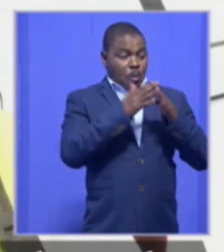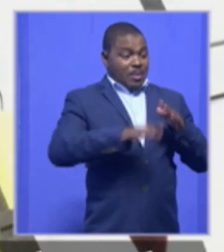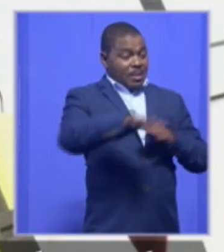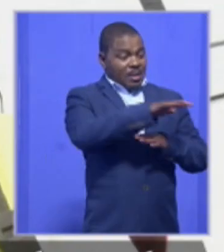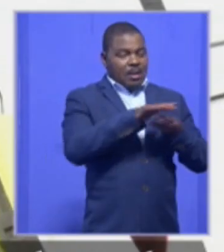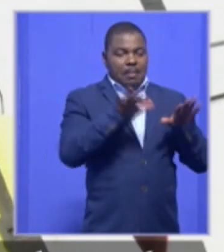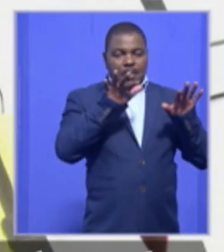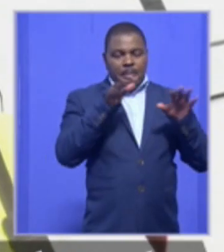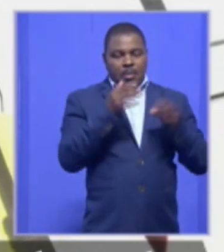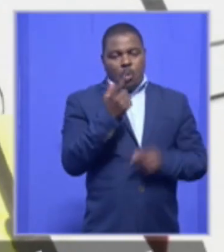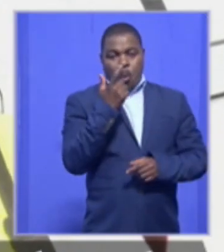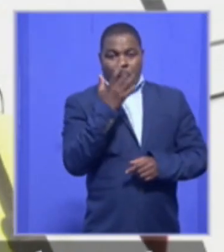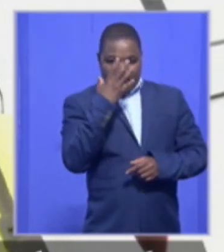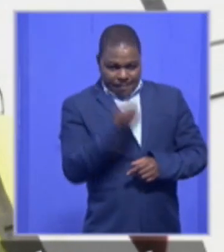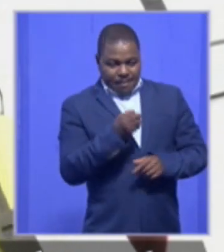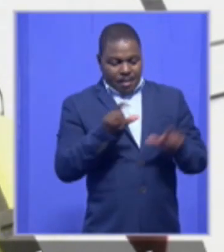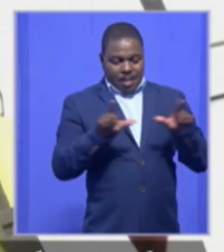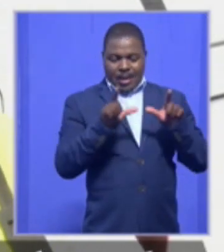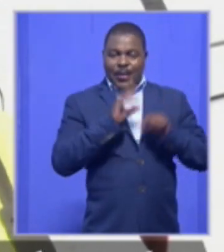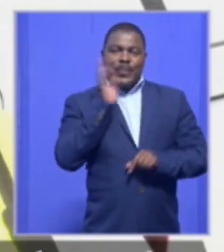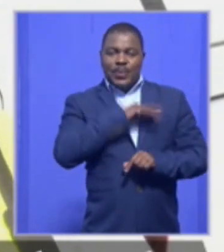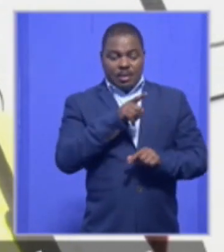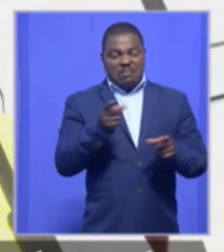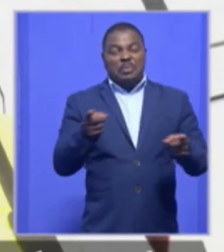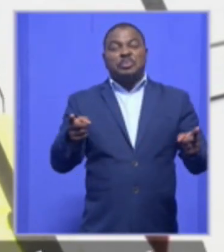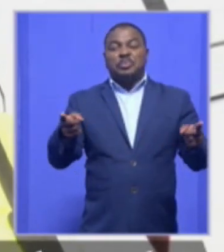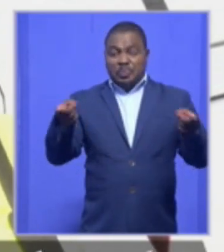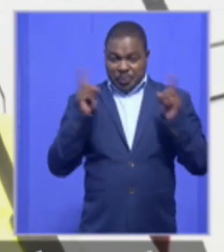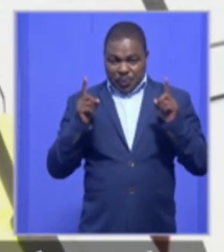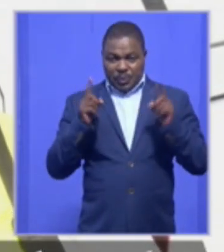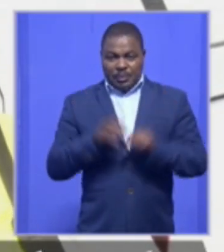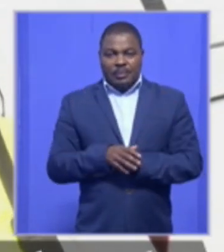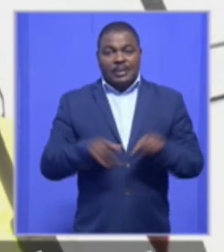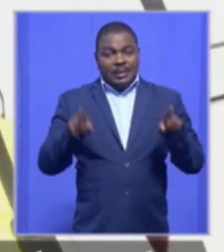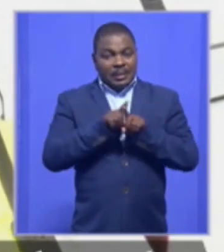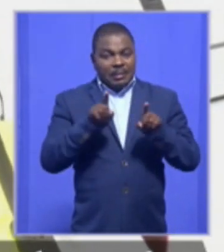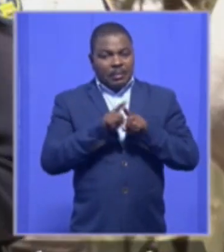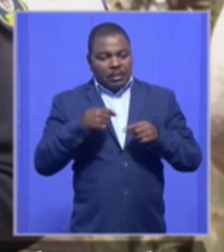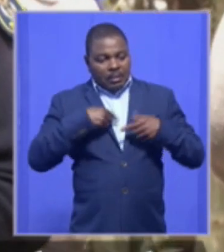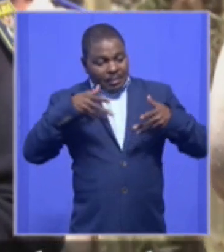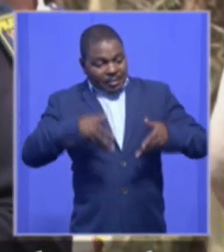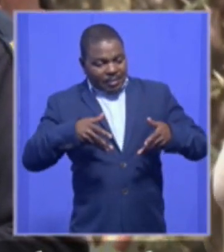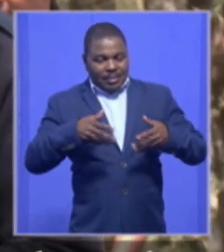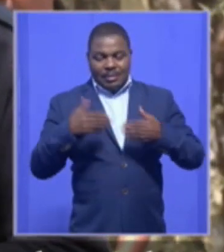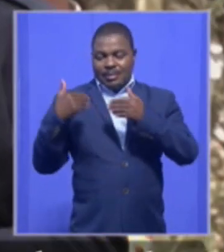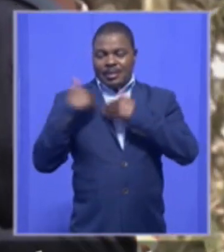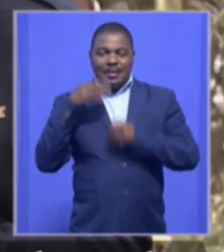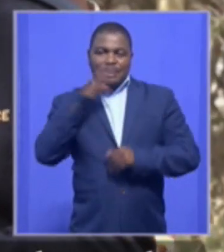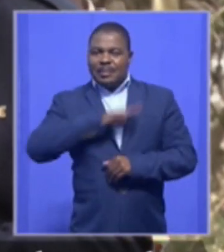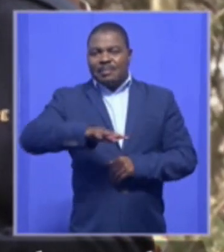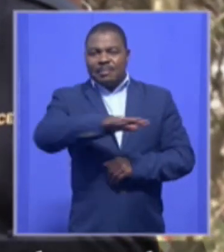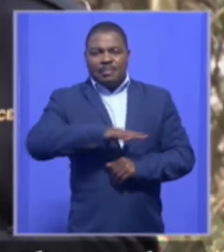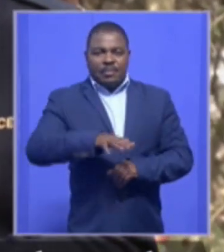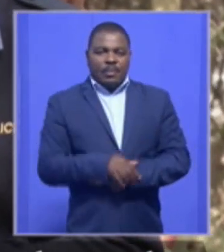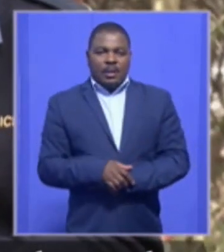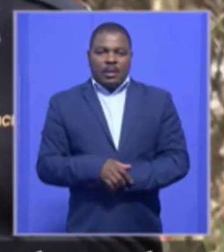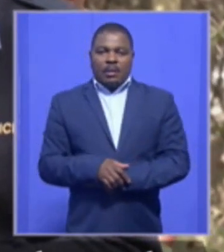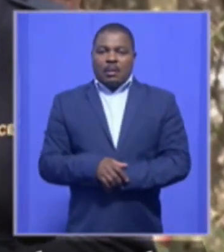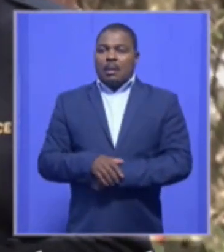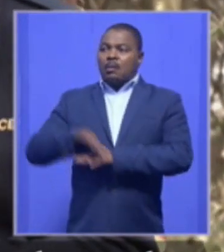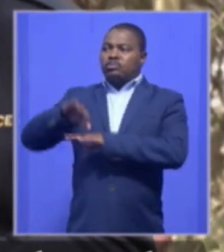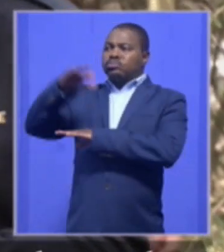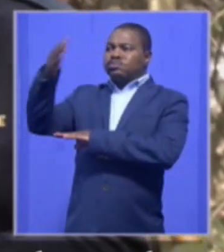mo molaong ene ke dithunya tse dikotsi tse leng gore le rona ga se re na le pabalesego re le mo motseng wa rona. Ga ba tswa go ditotomeng